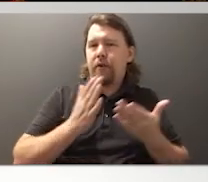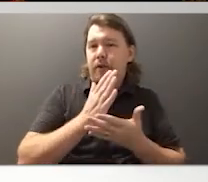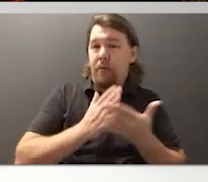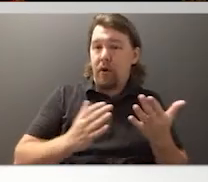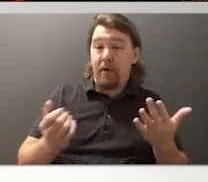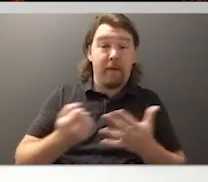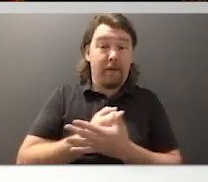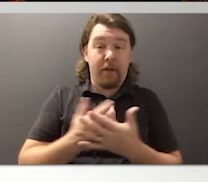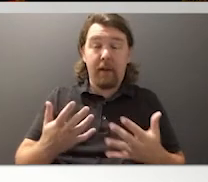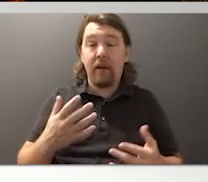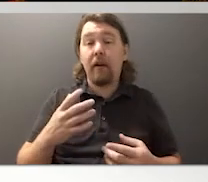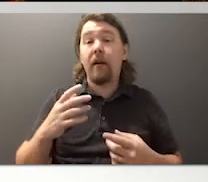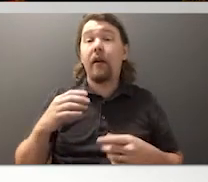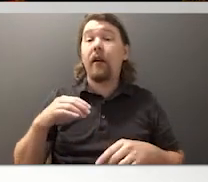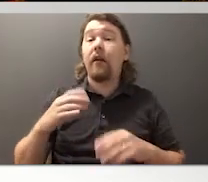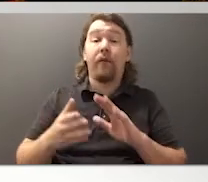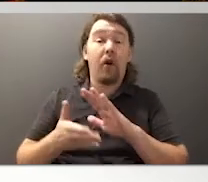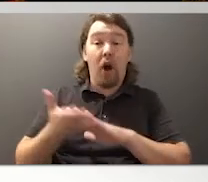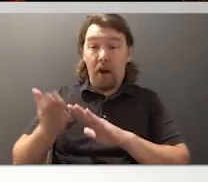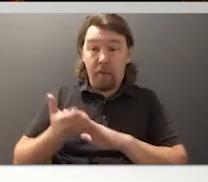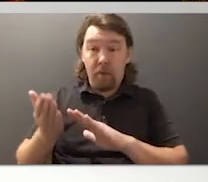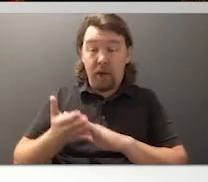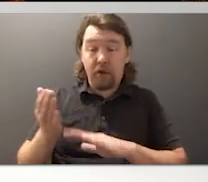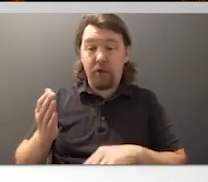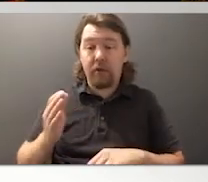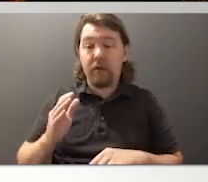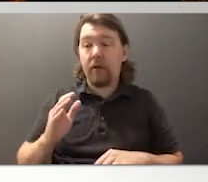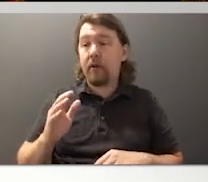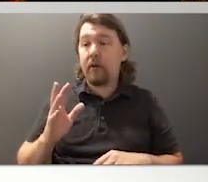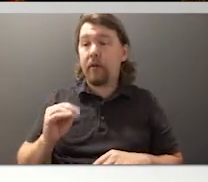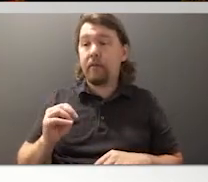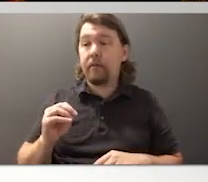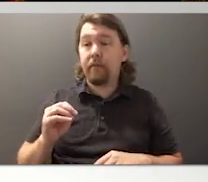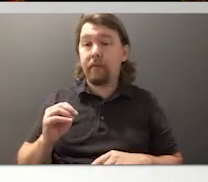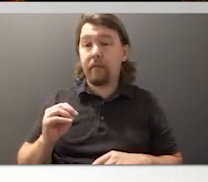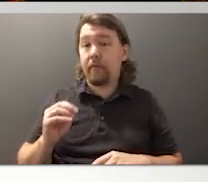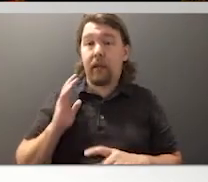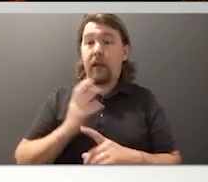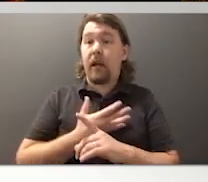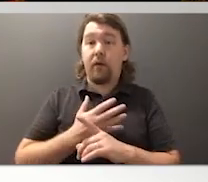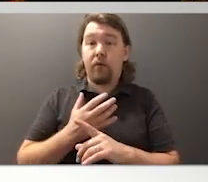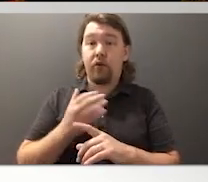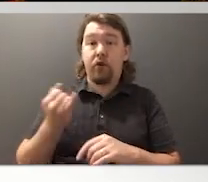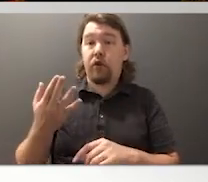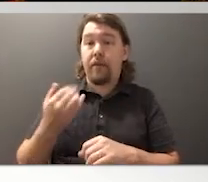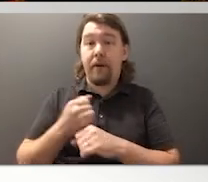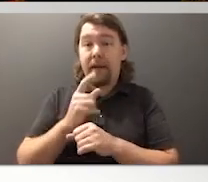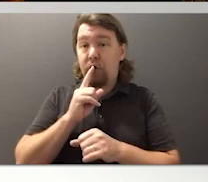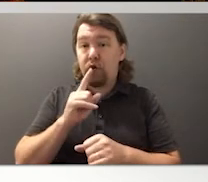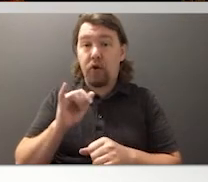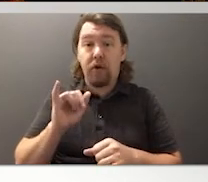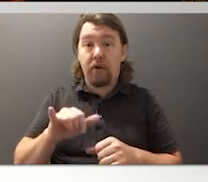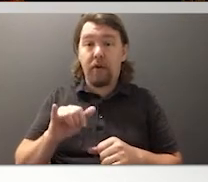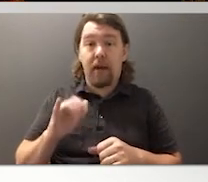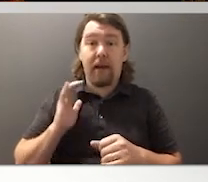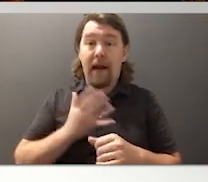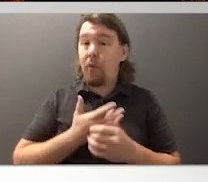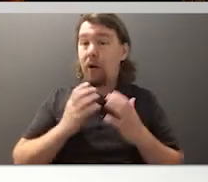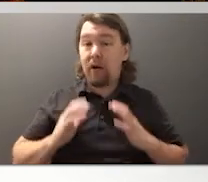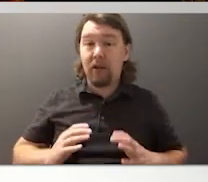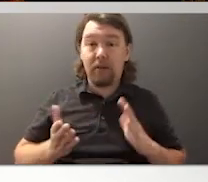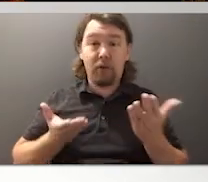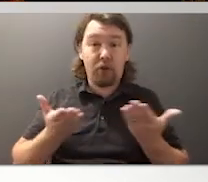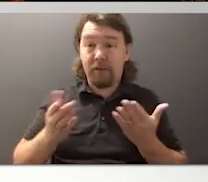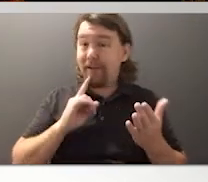service piece of everything. So in operations, our main job is to